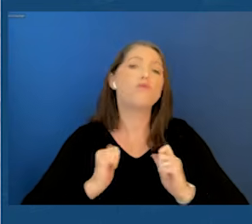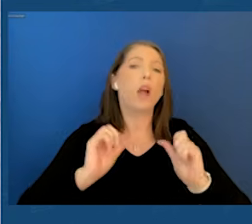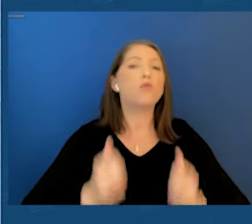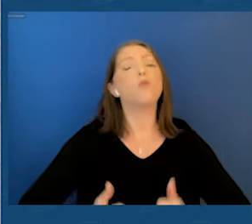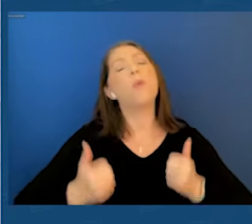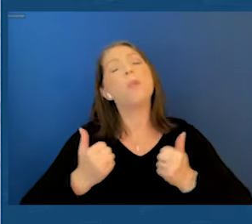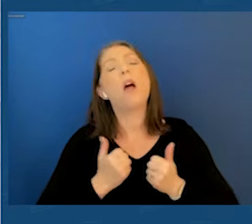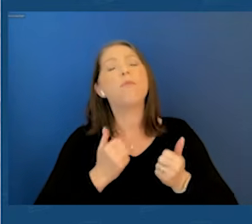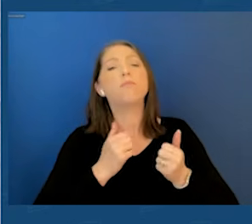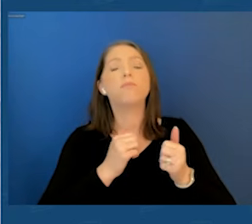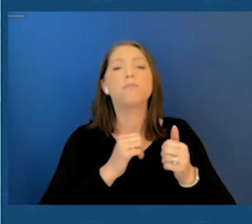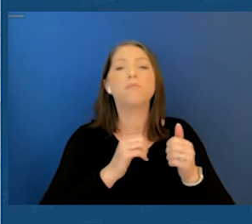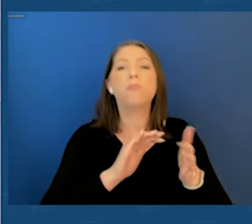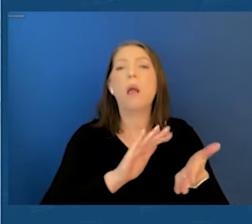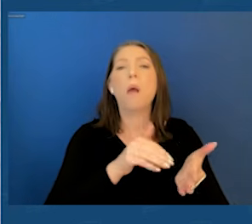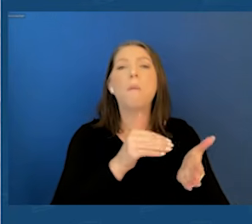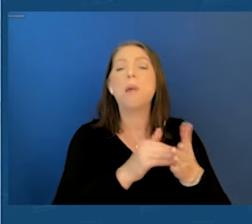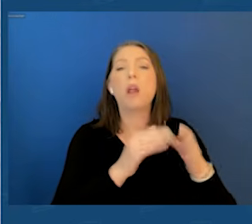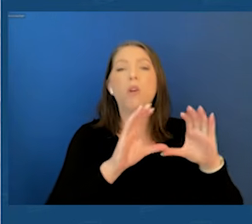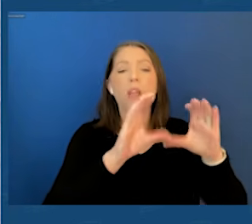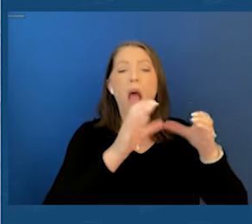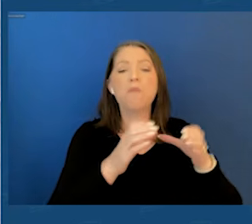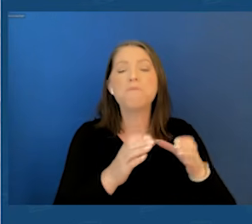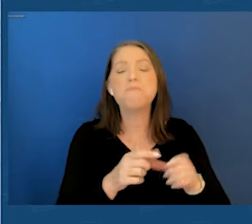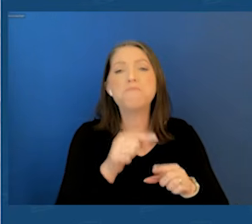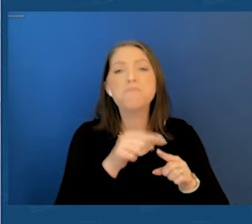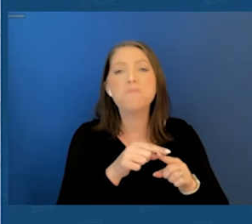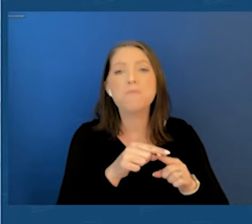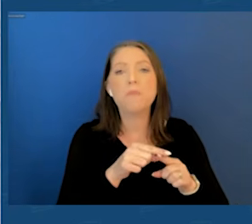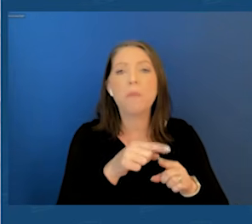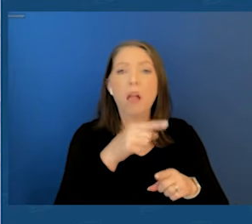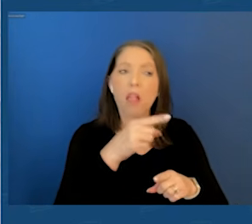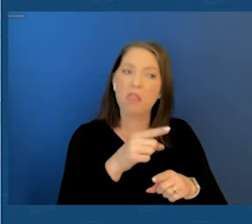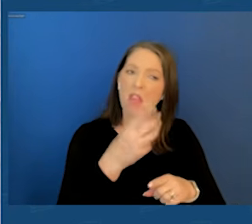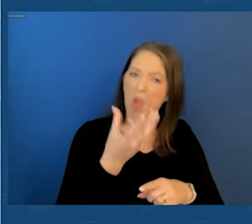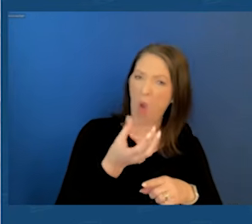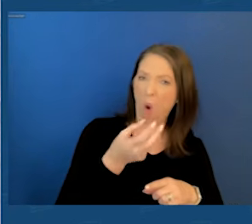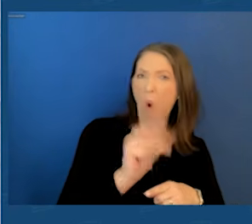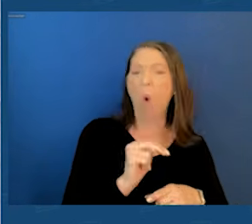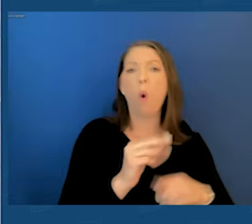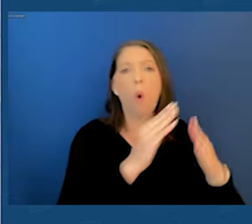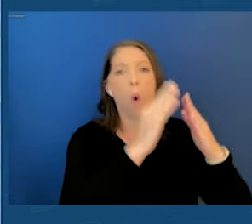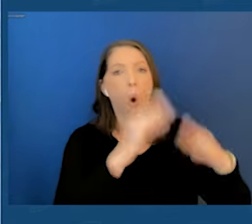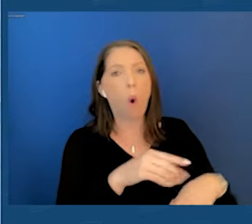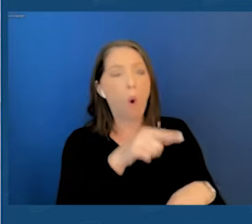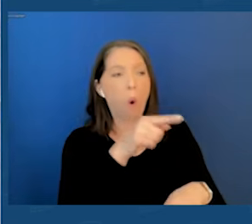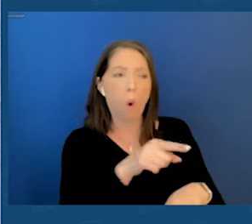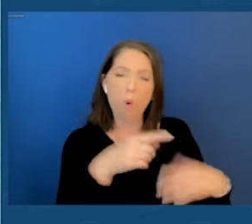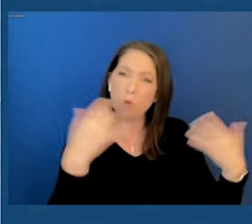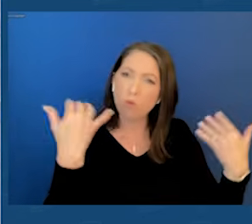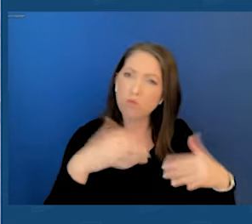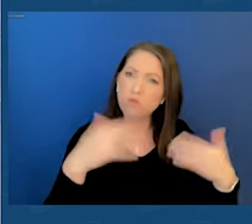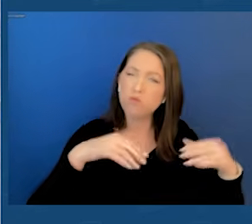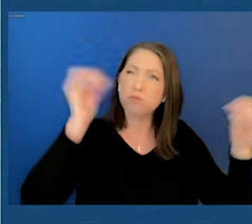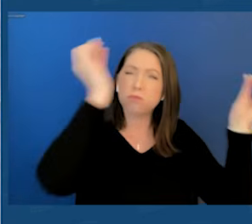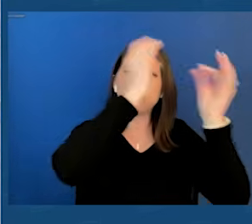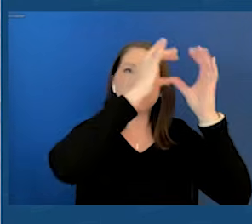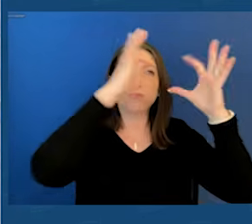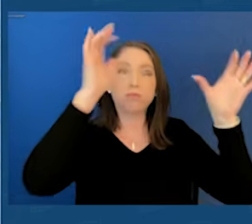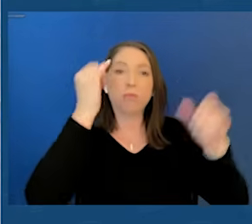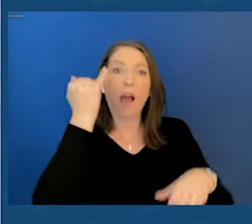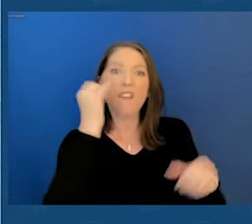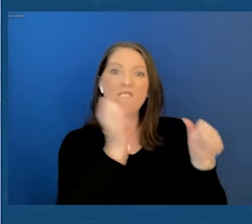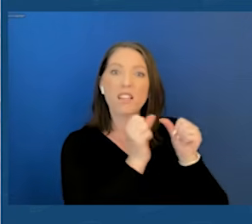life. They had more black home ownership. Imagine if we would have let that happen. Imagine if that would have happened